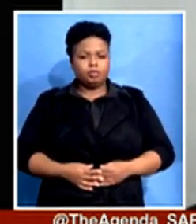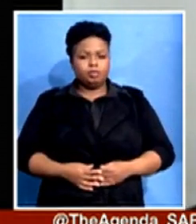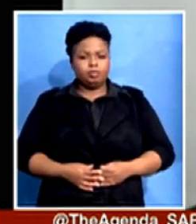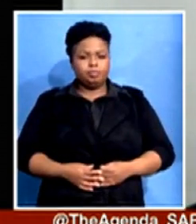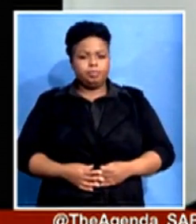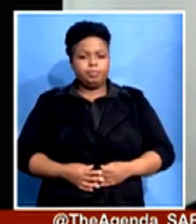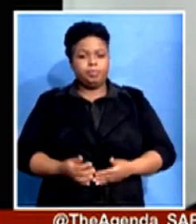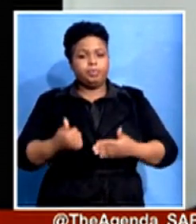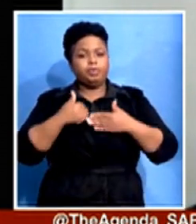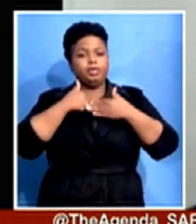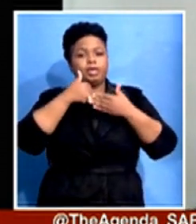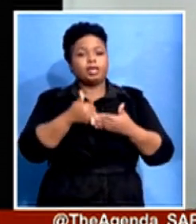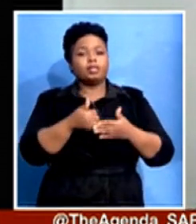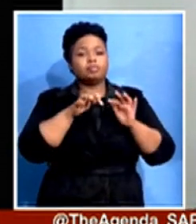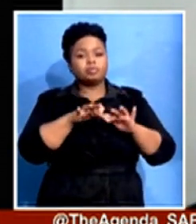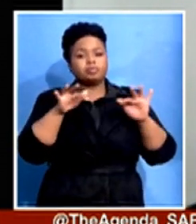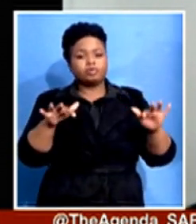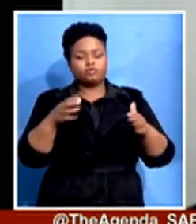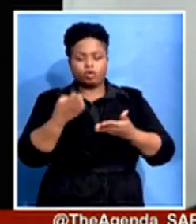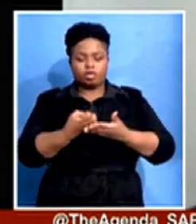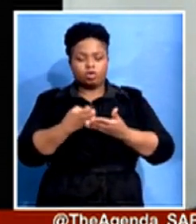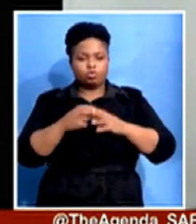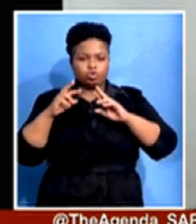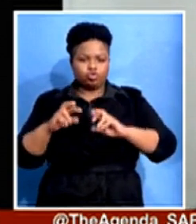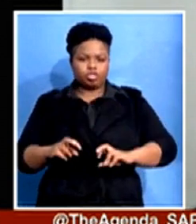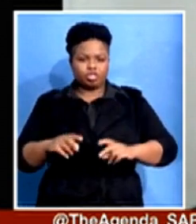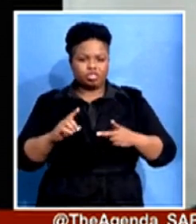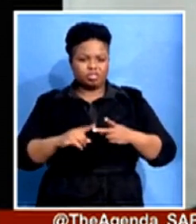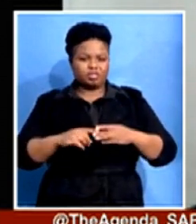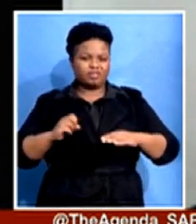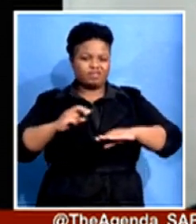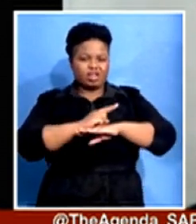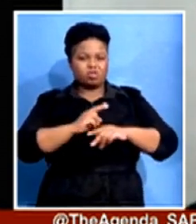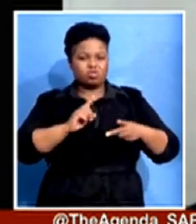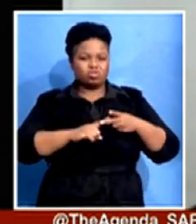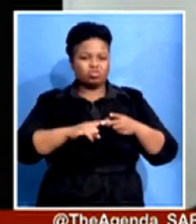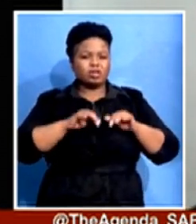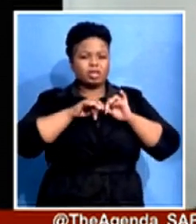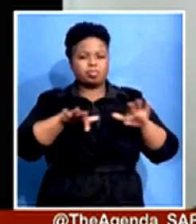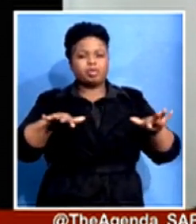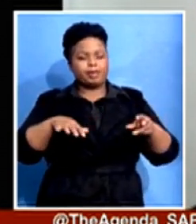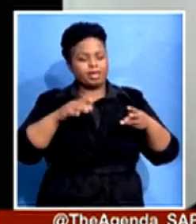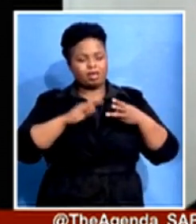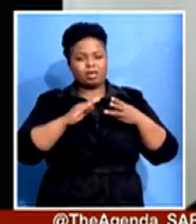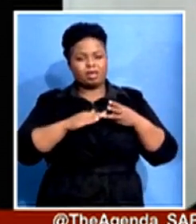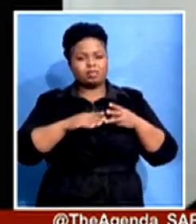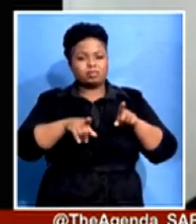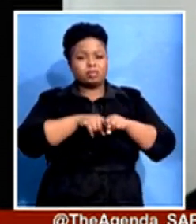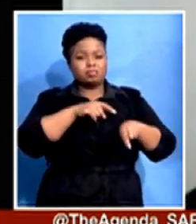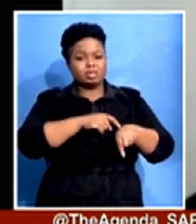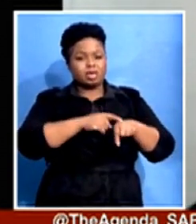research, immunology, virology, epidemiology, and academics to become the go-to